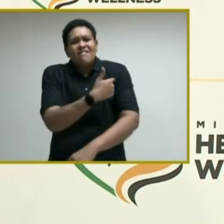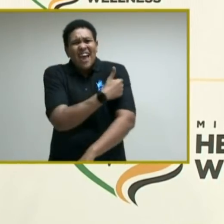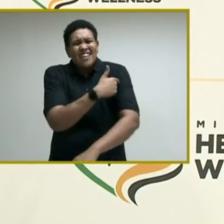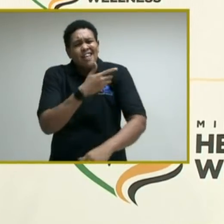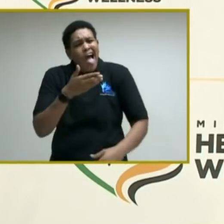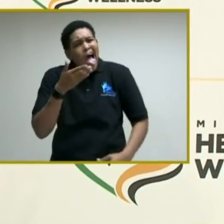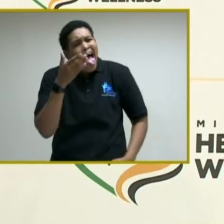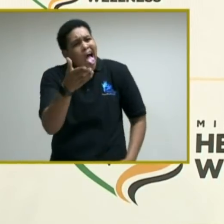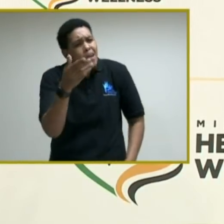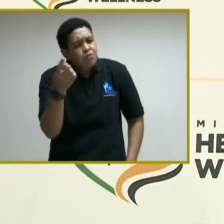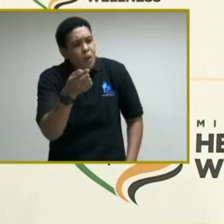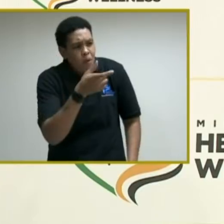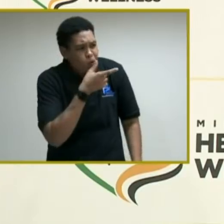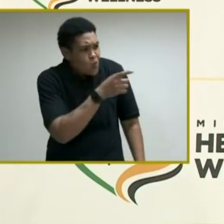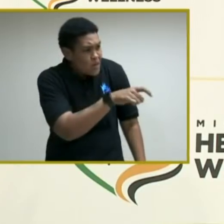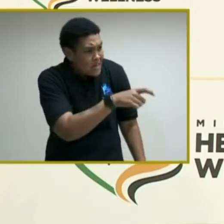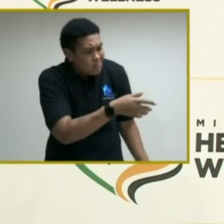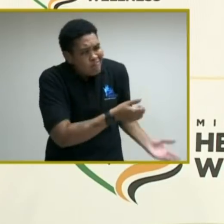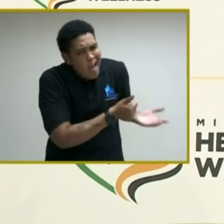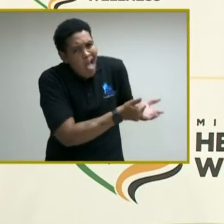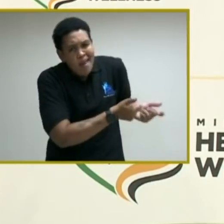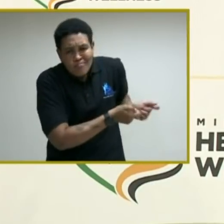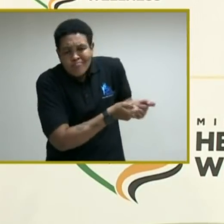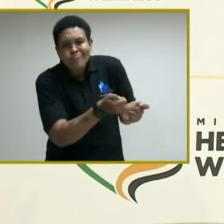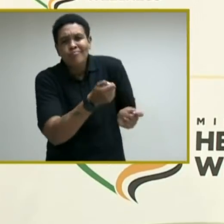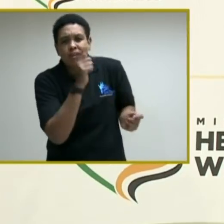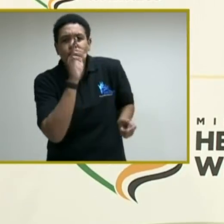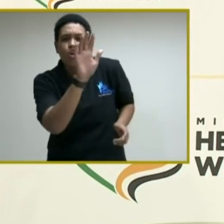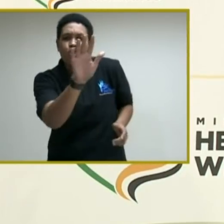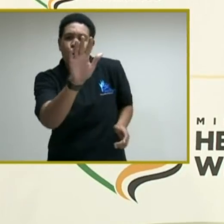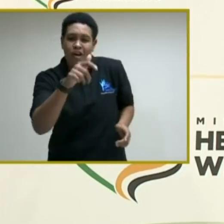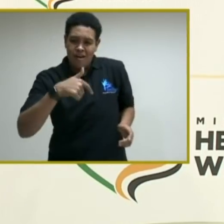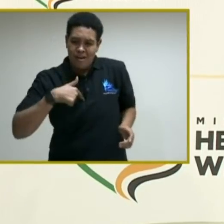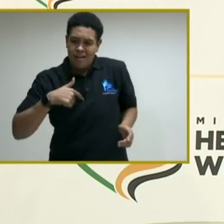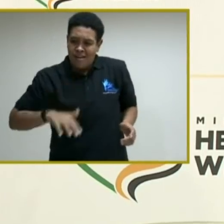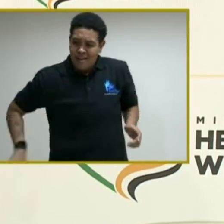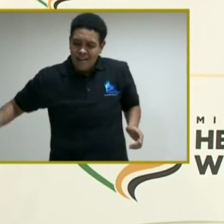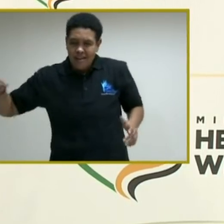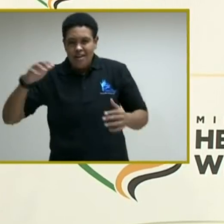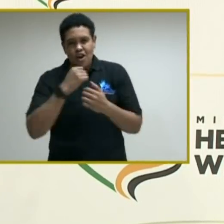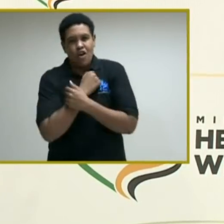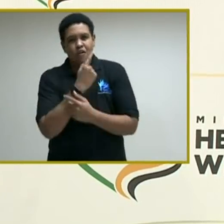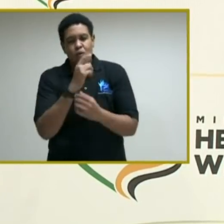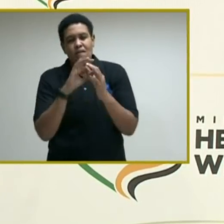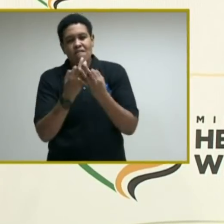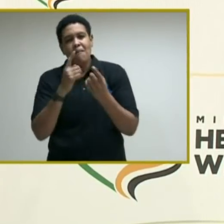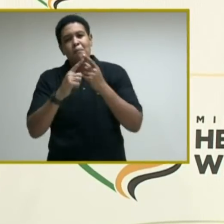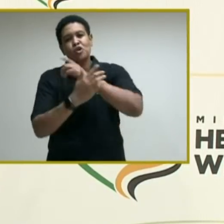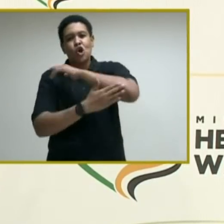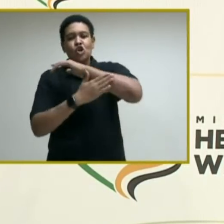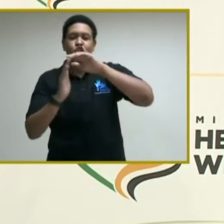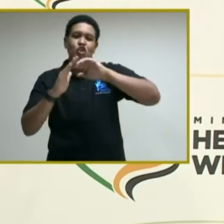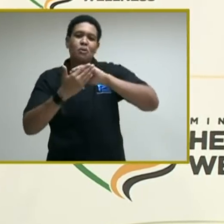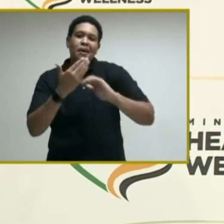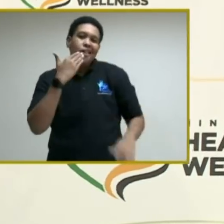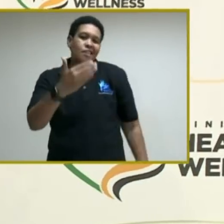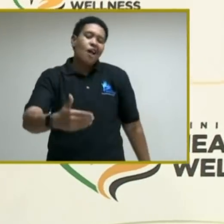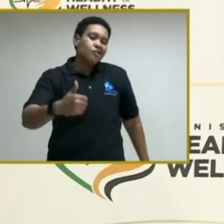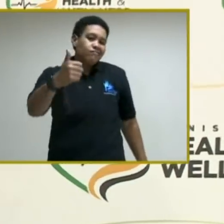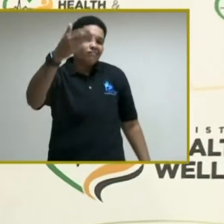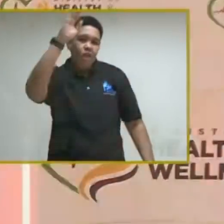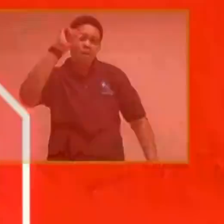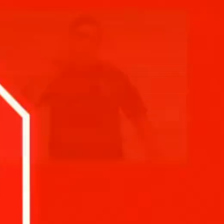Help someone to get vaccinated for their sake, for yours, for your loved ones, for your family, and for your country. Thank you. God